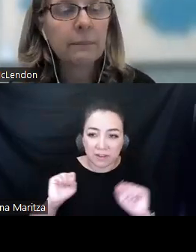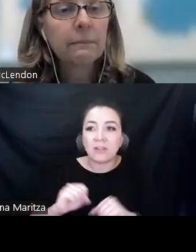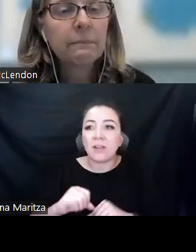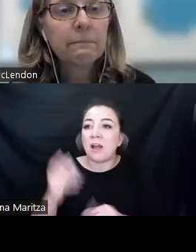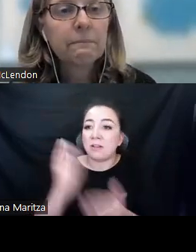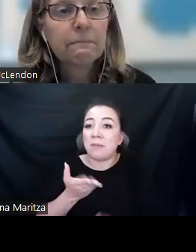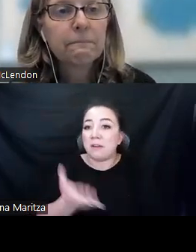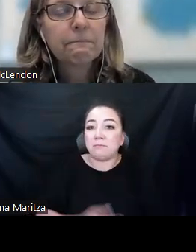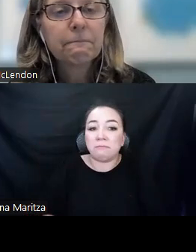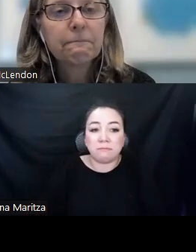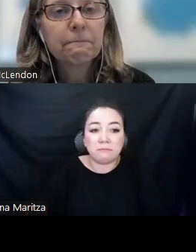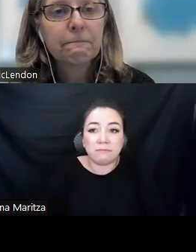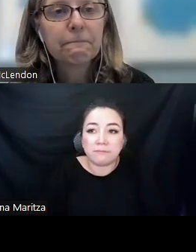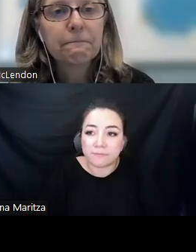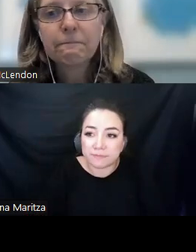stop there.